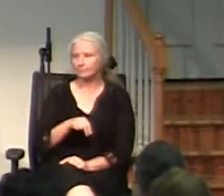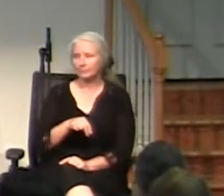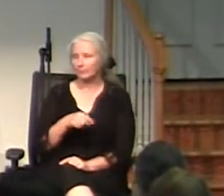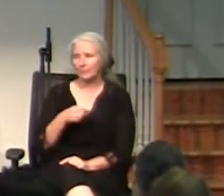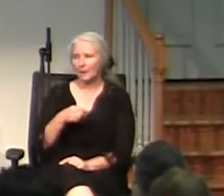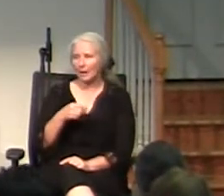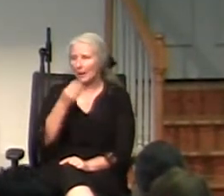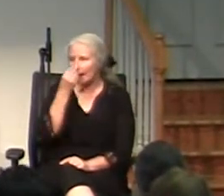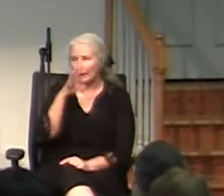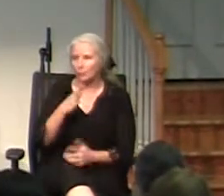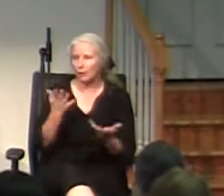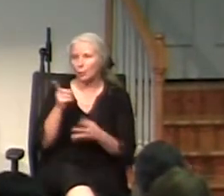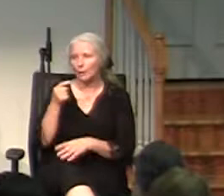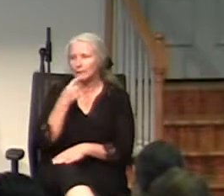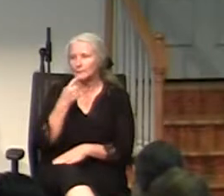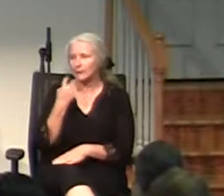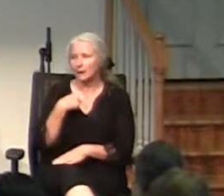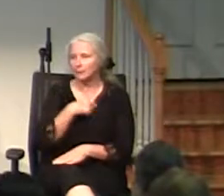I know,